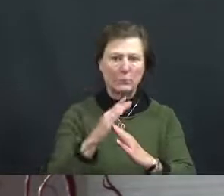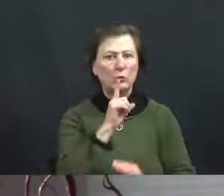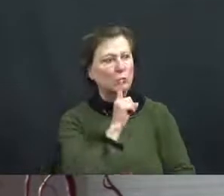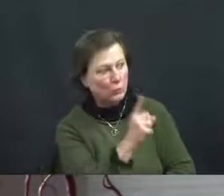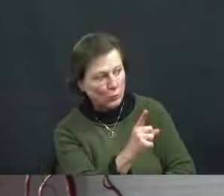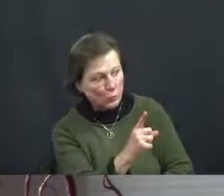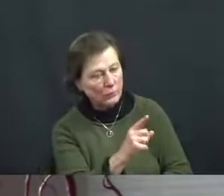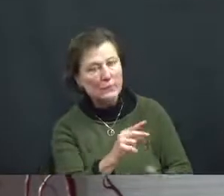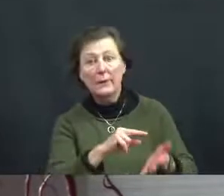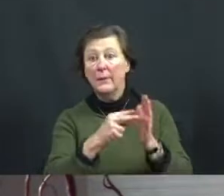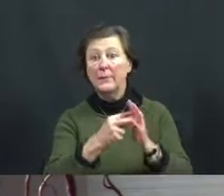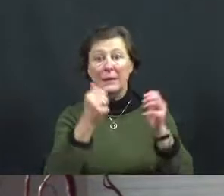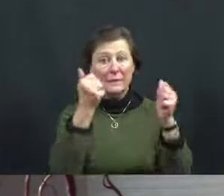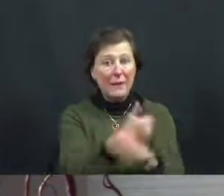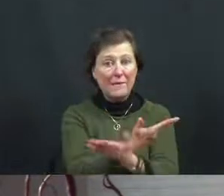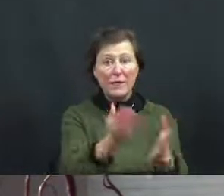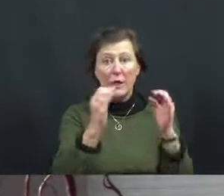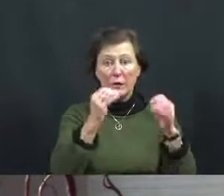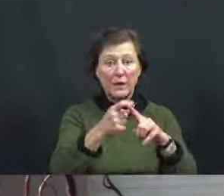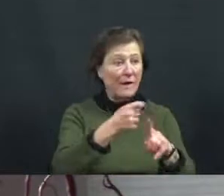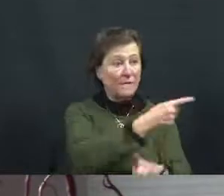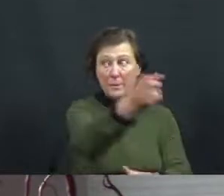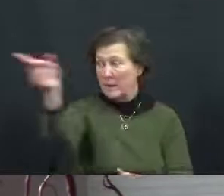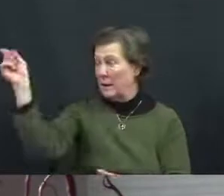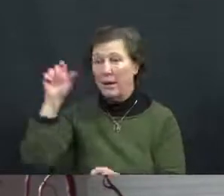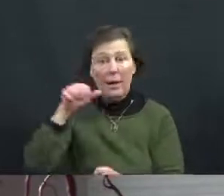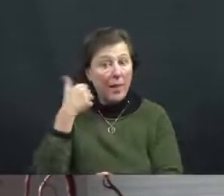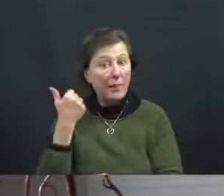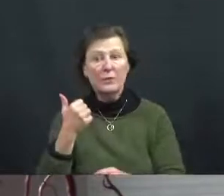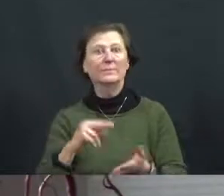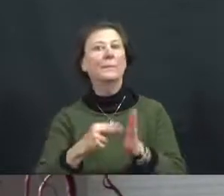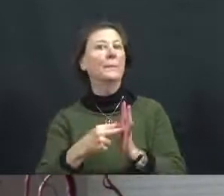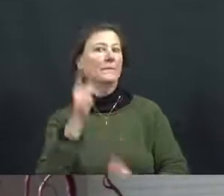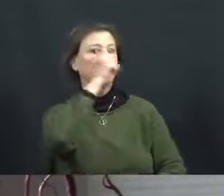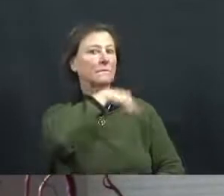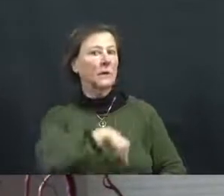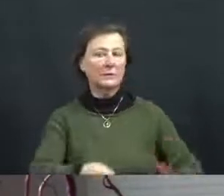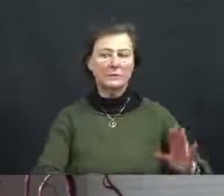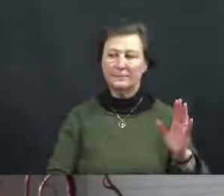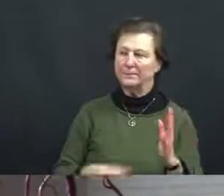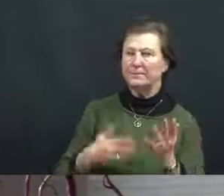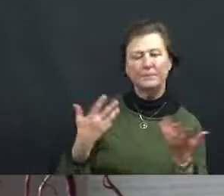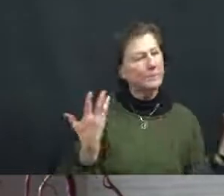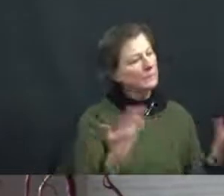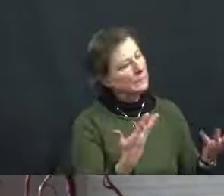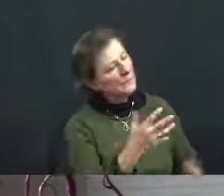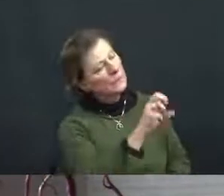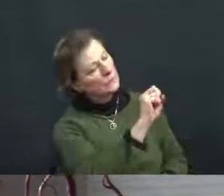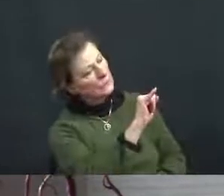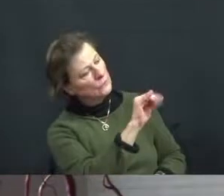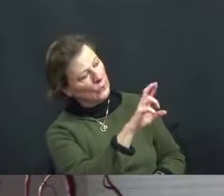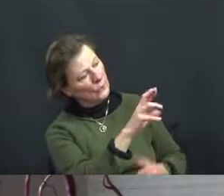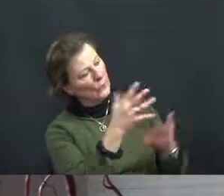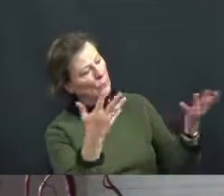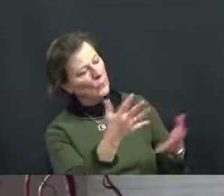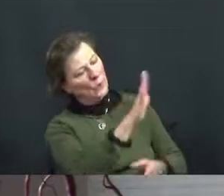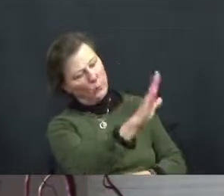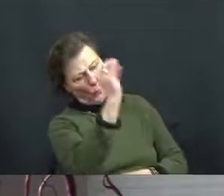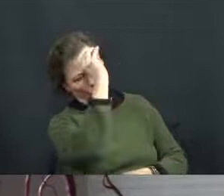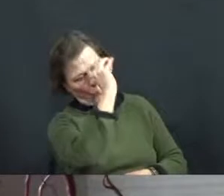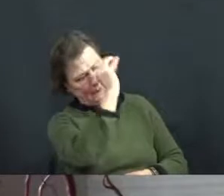that everything taught by others is false. Now, sir, what is your opinion about